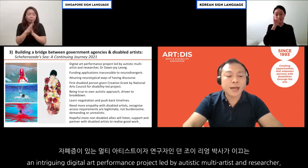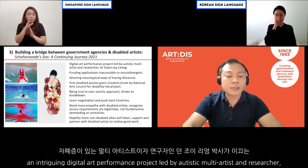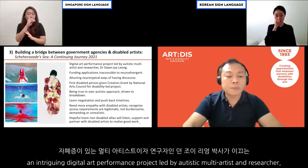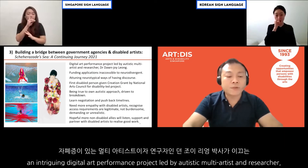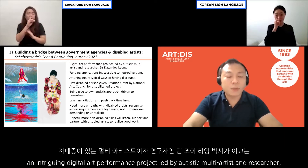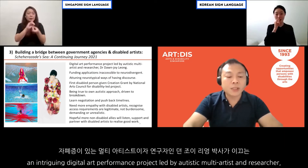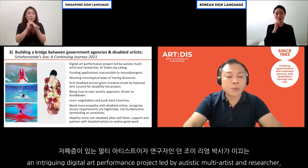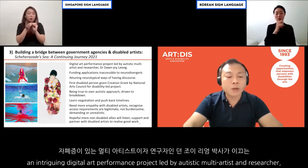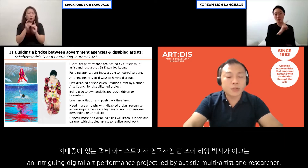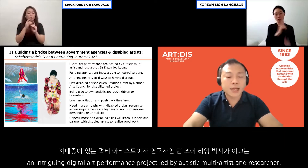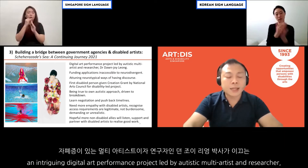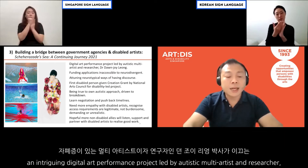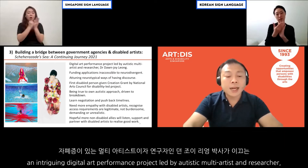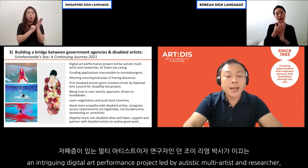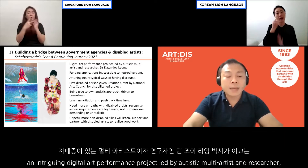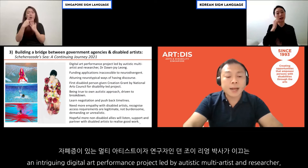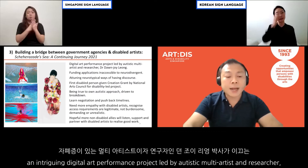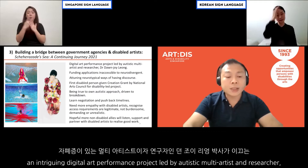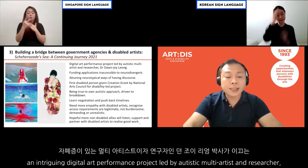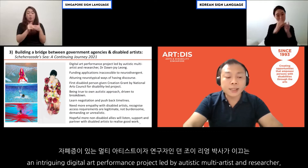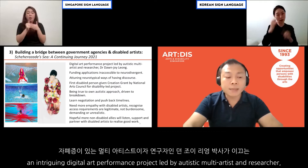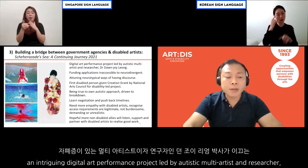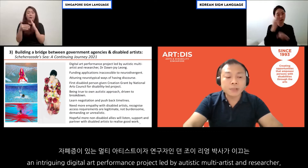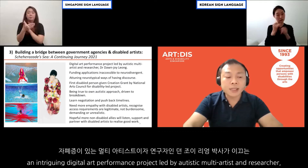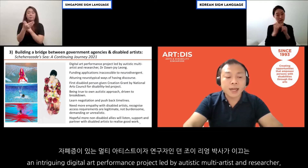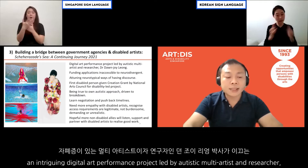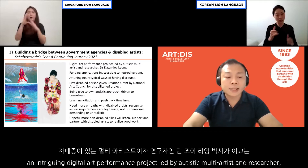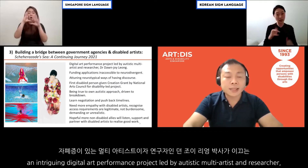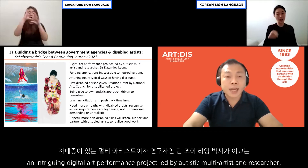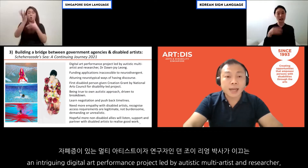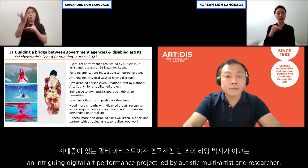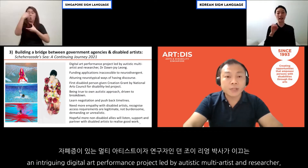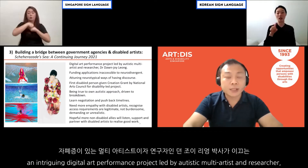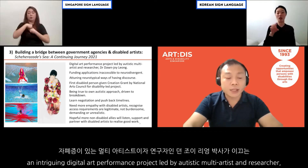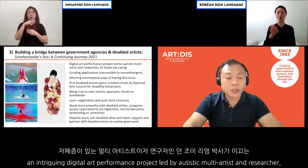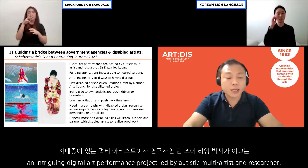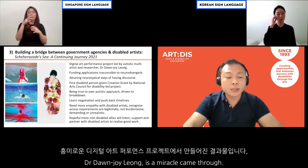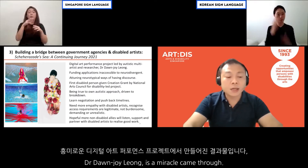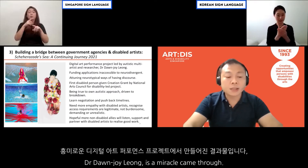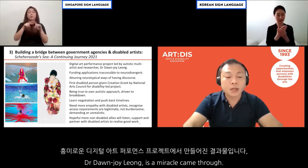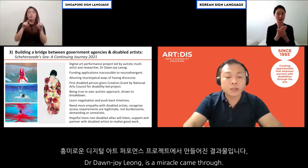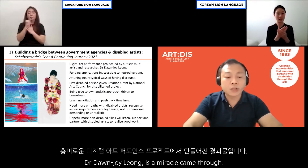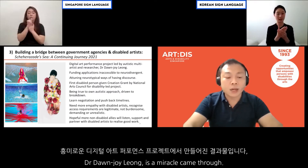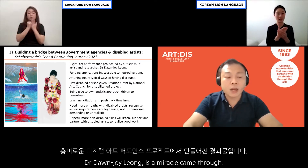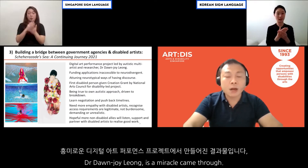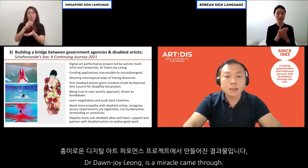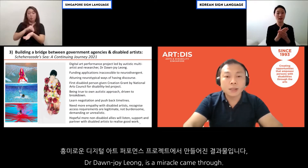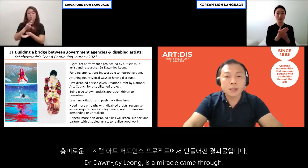digital art performance project led by autistic multi-artist and researcher